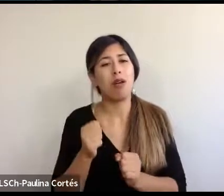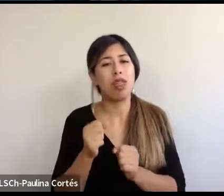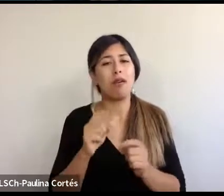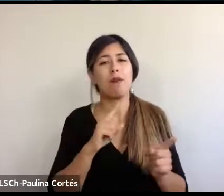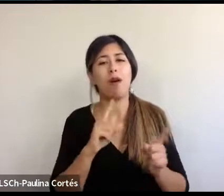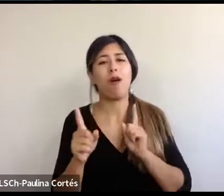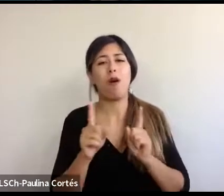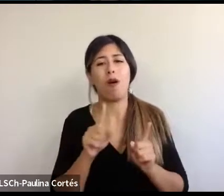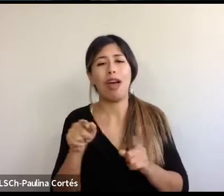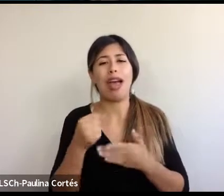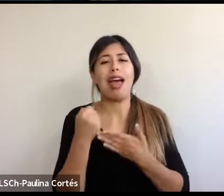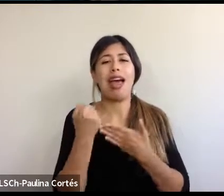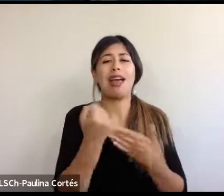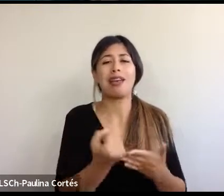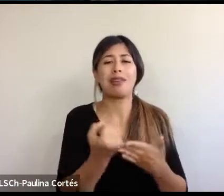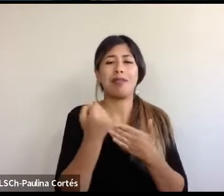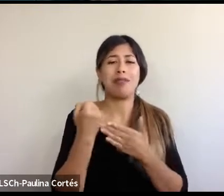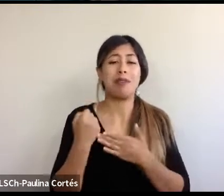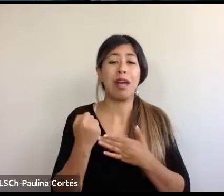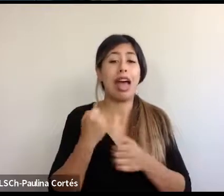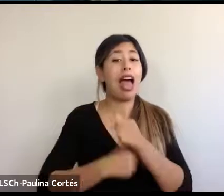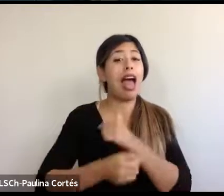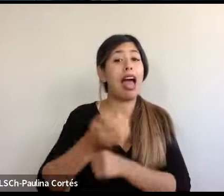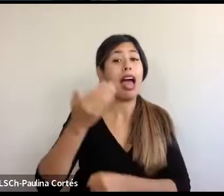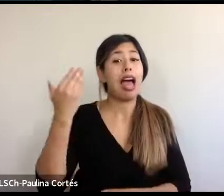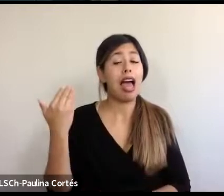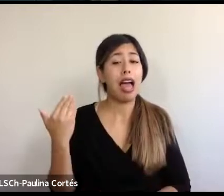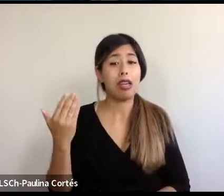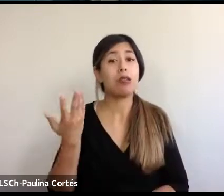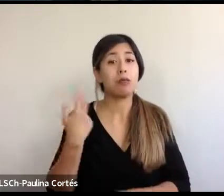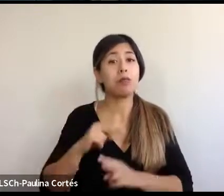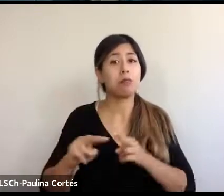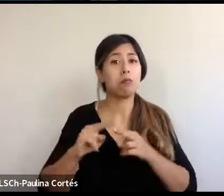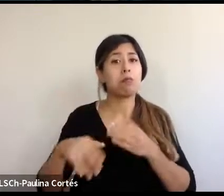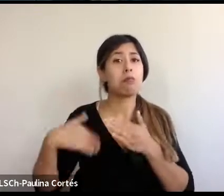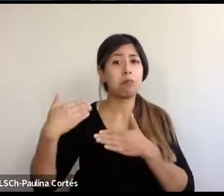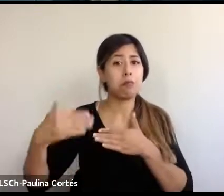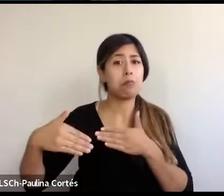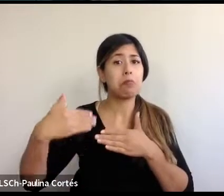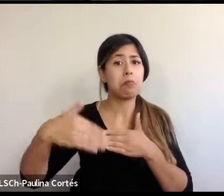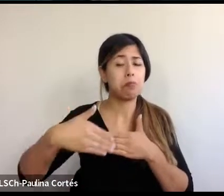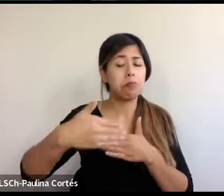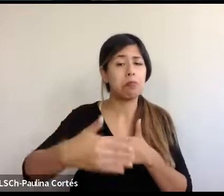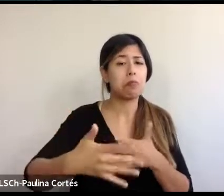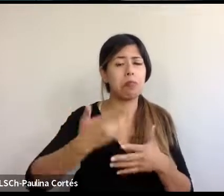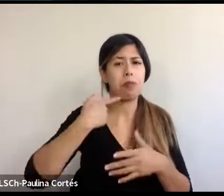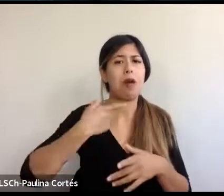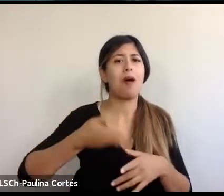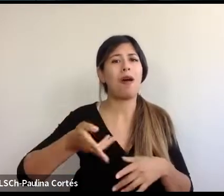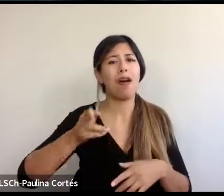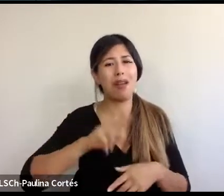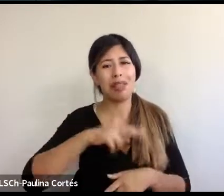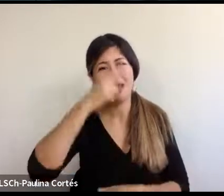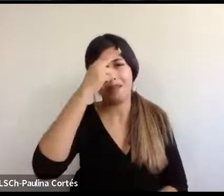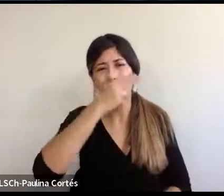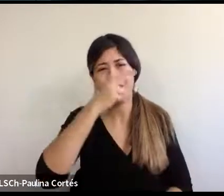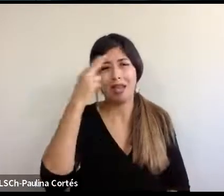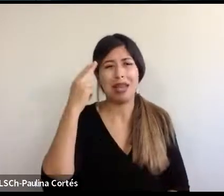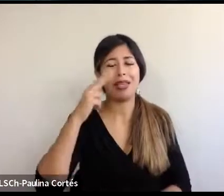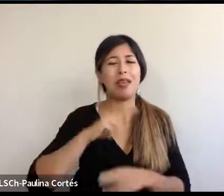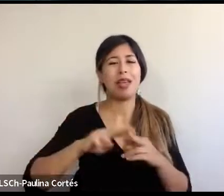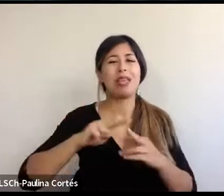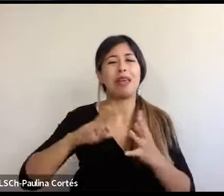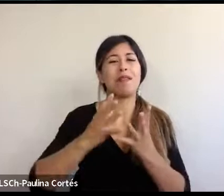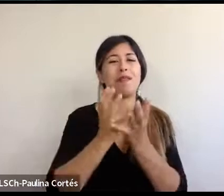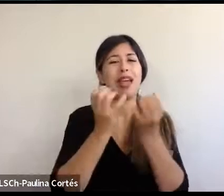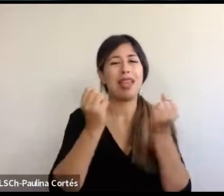are happy to announce that since we are coming back to March, these two events will be again colliding,